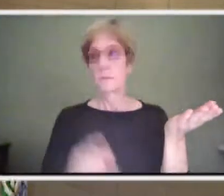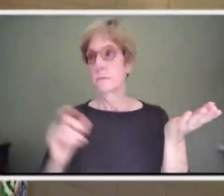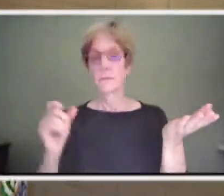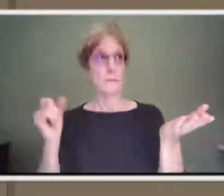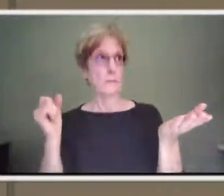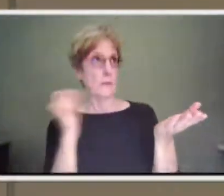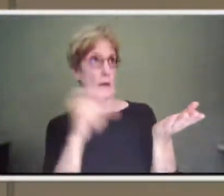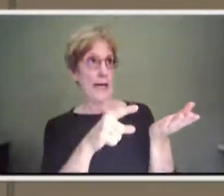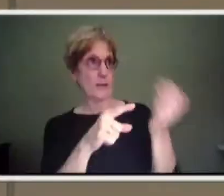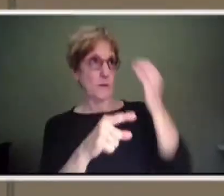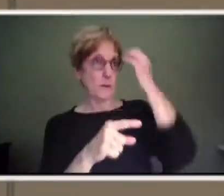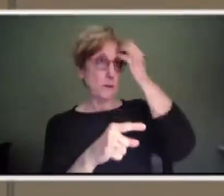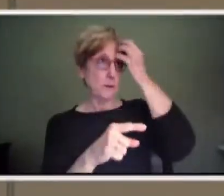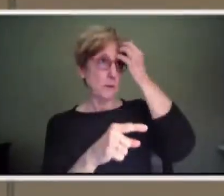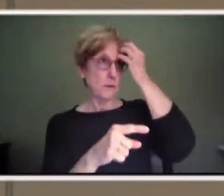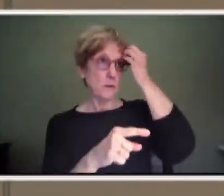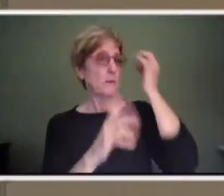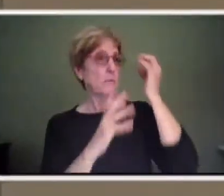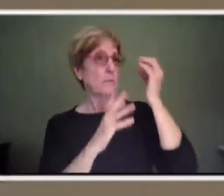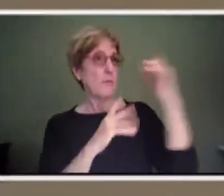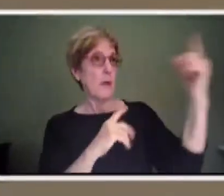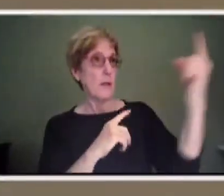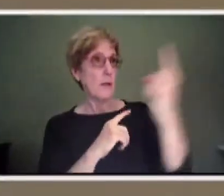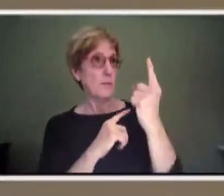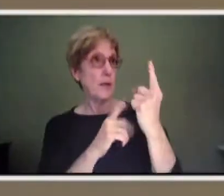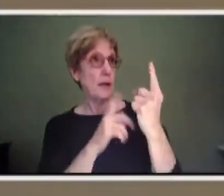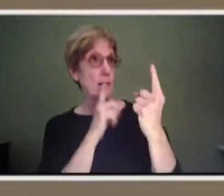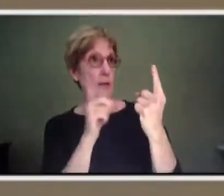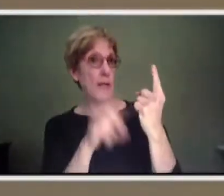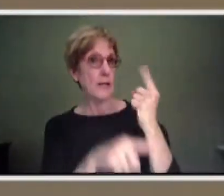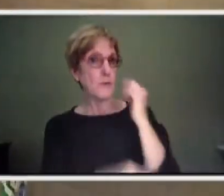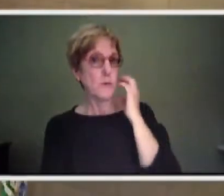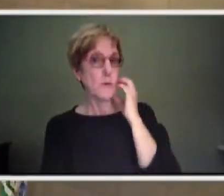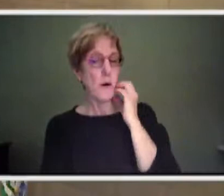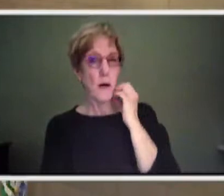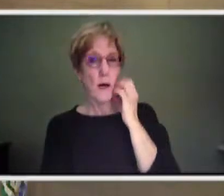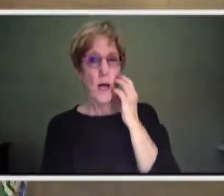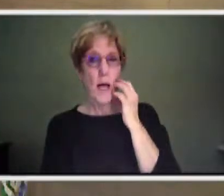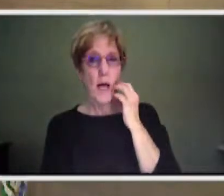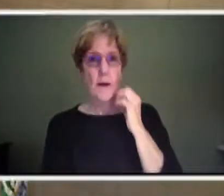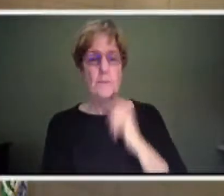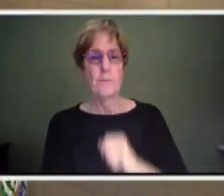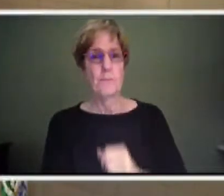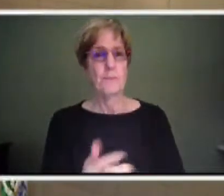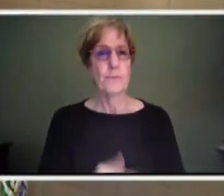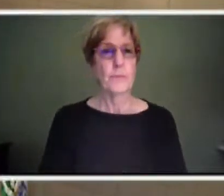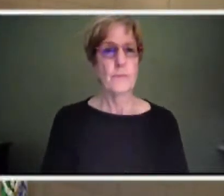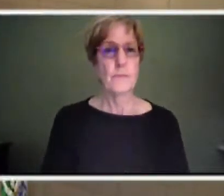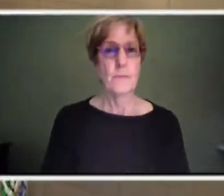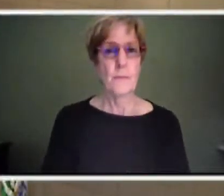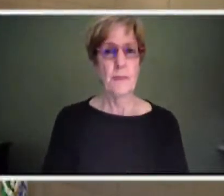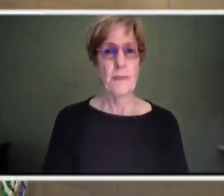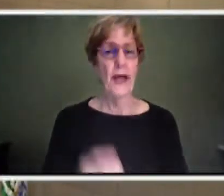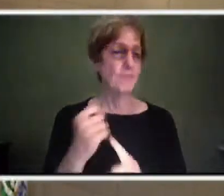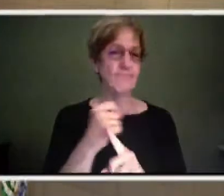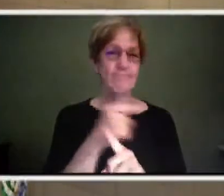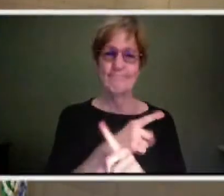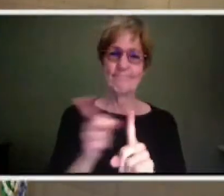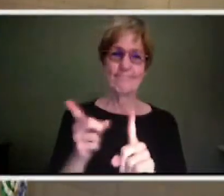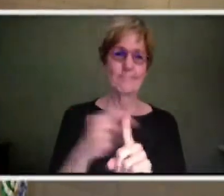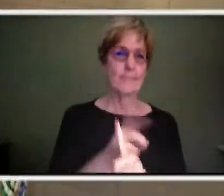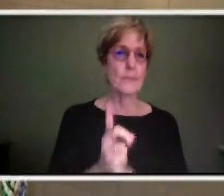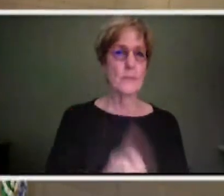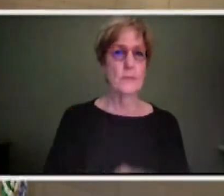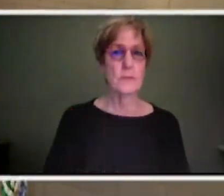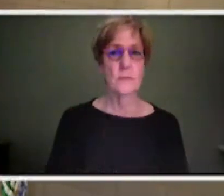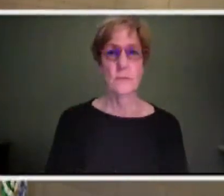has asked you a question. You can come down and answer it if you wish. It's good offline conversation. I